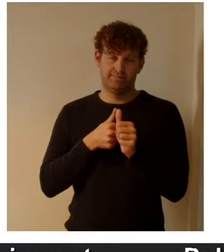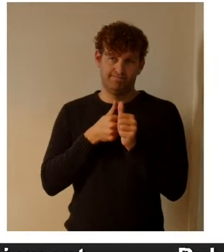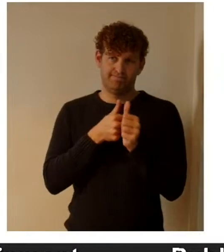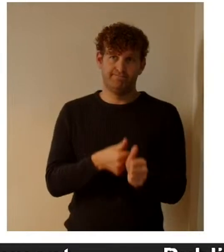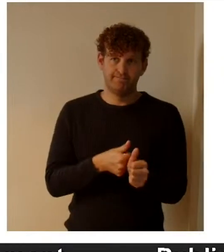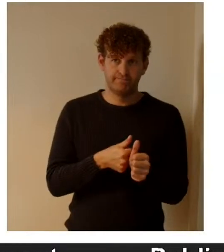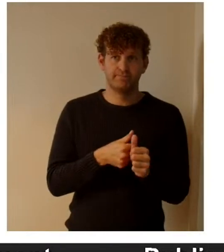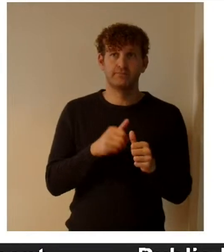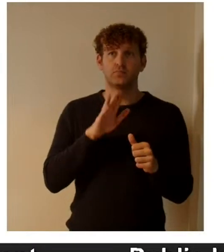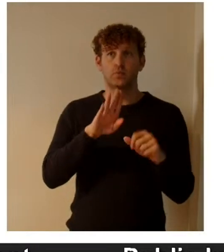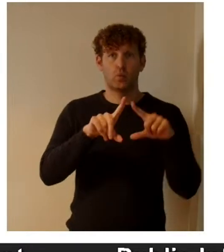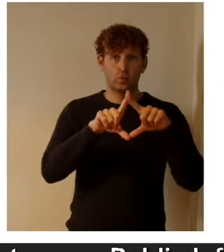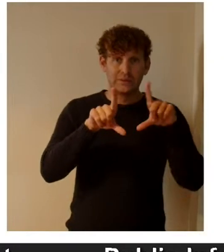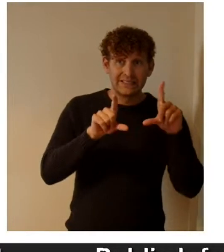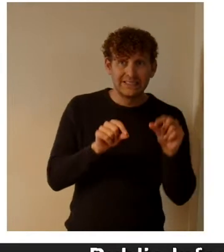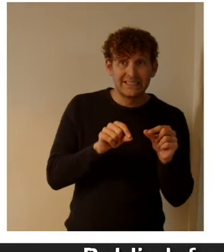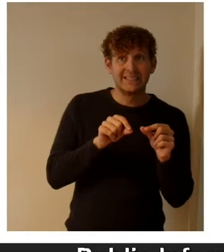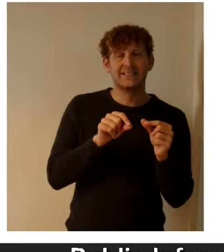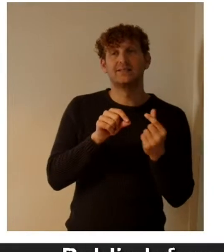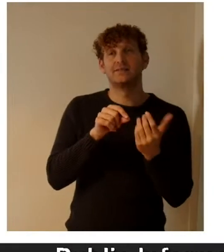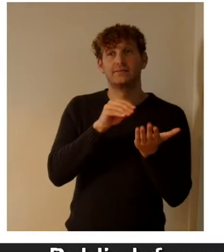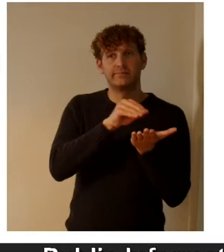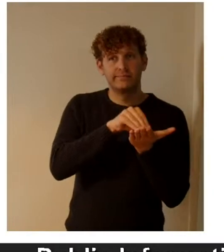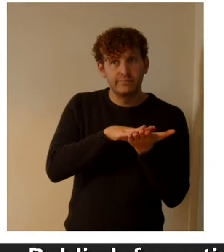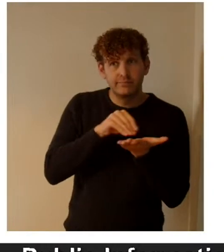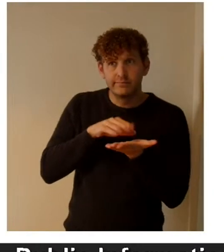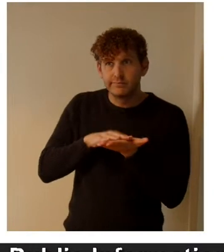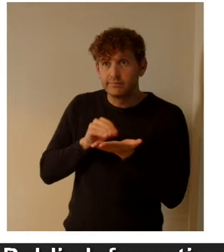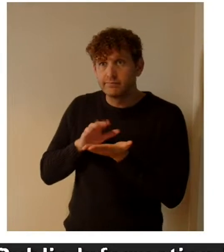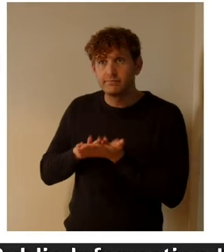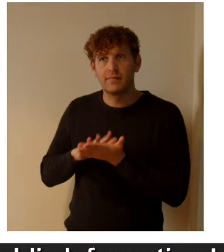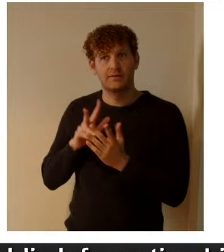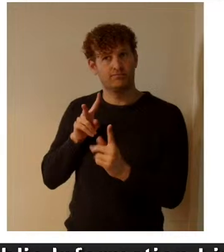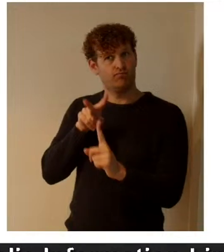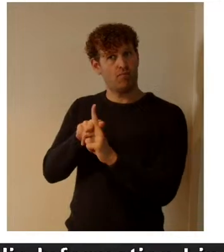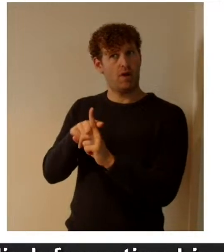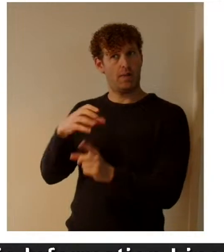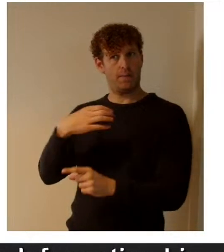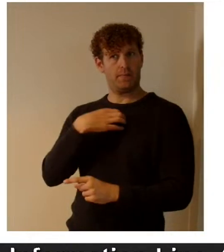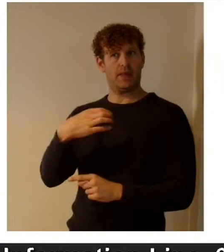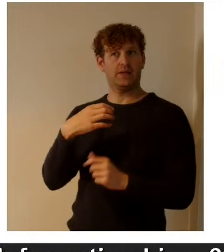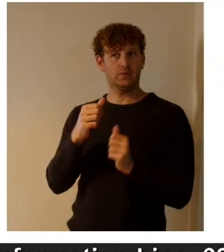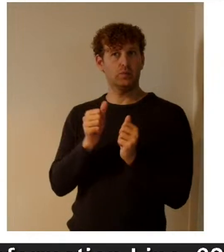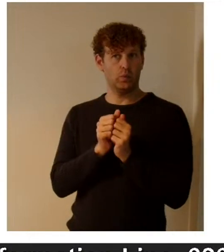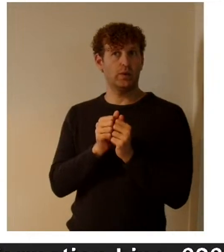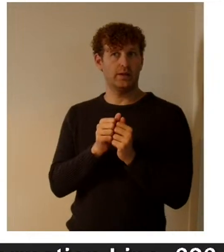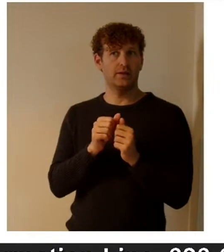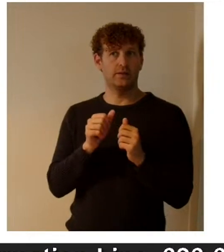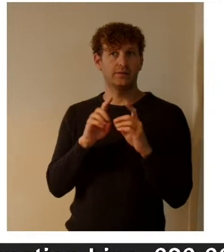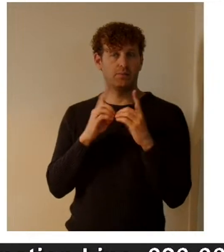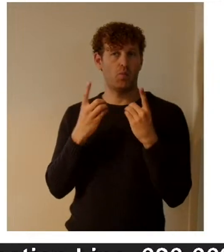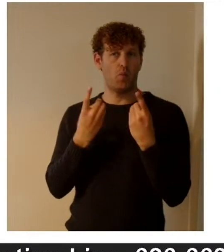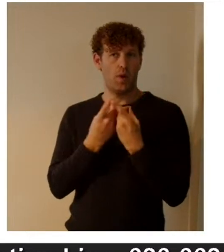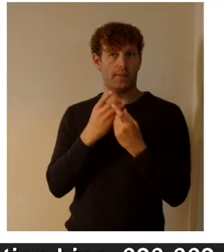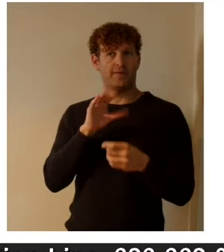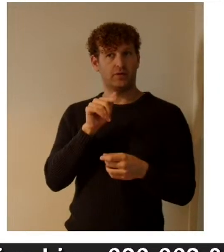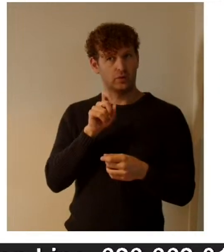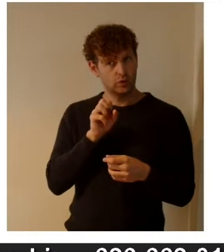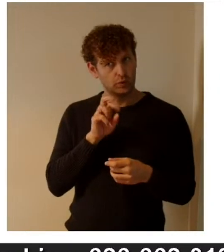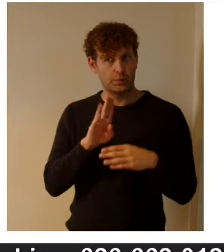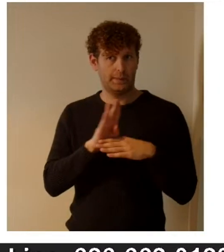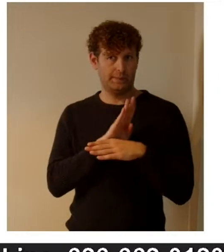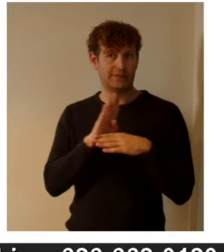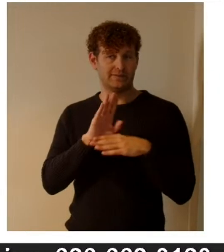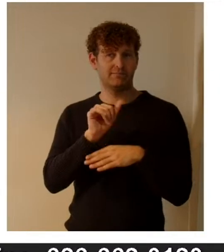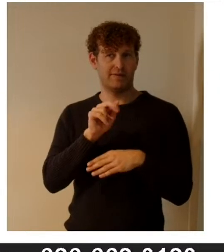of your records, and file a complaint with the Department of Consumer and Business Affairs. You can reach the Department of Consumer